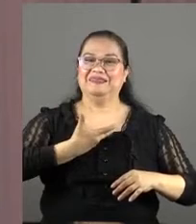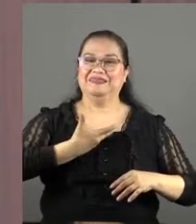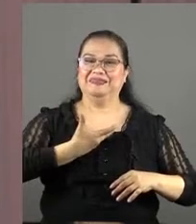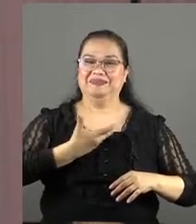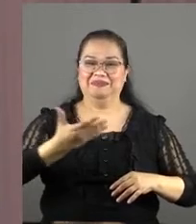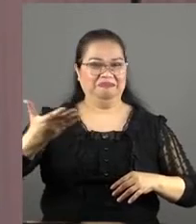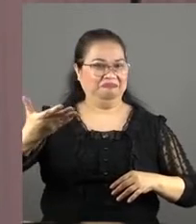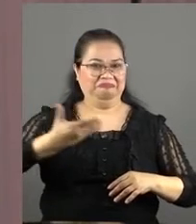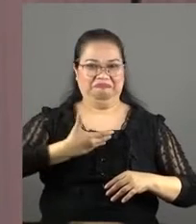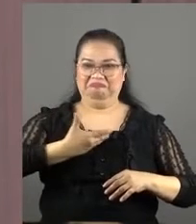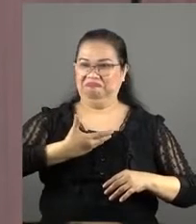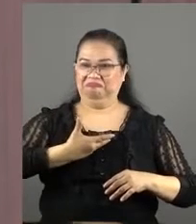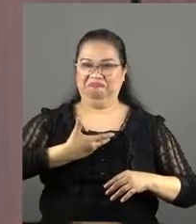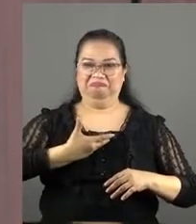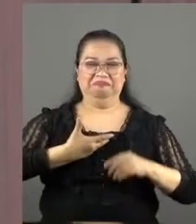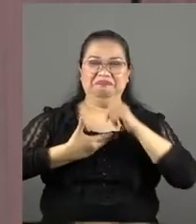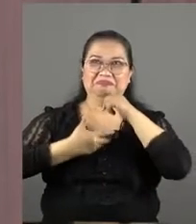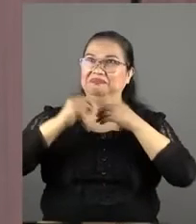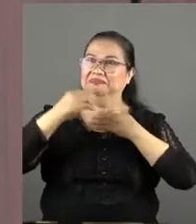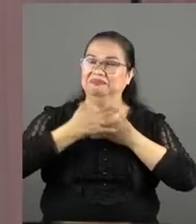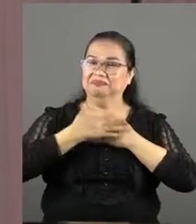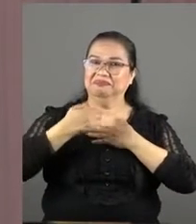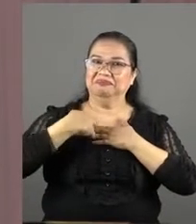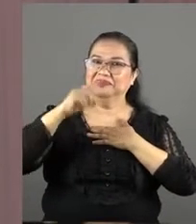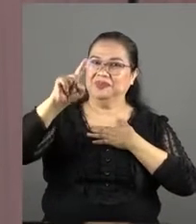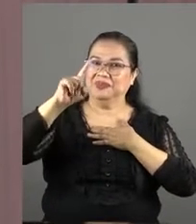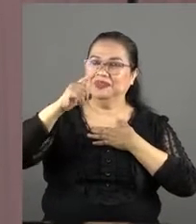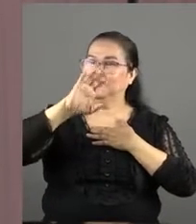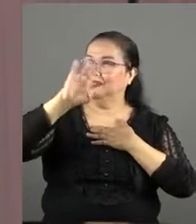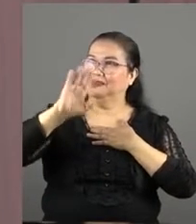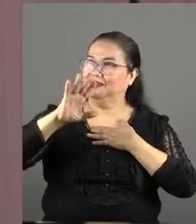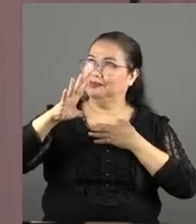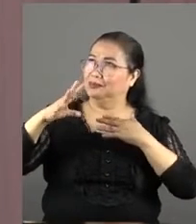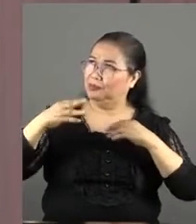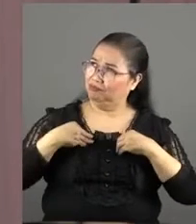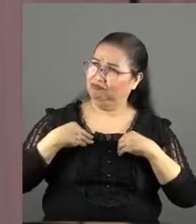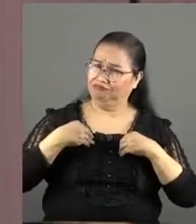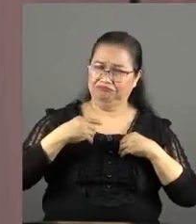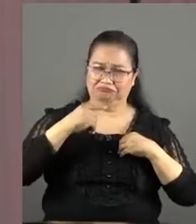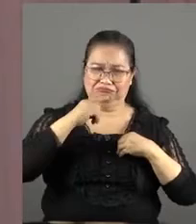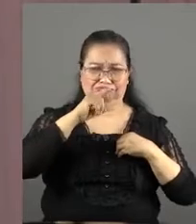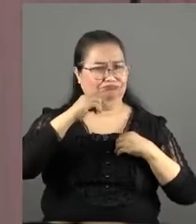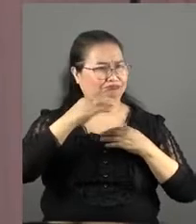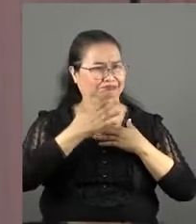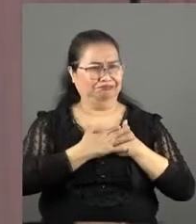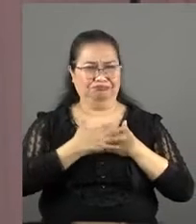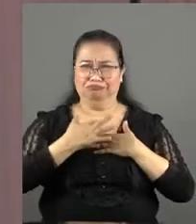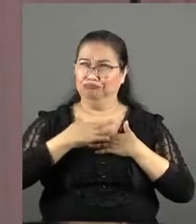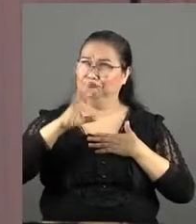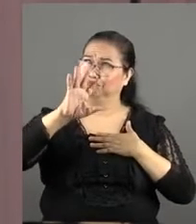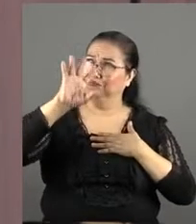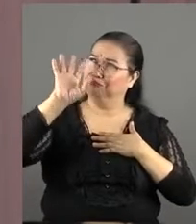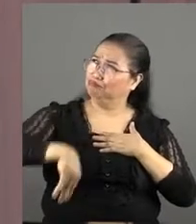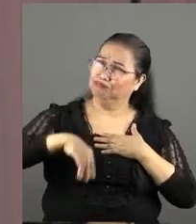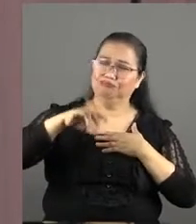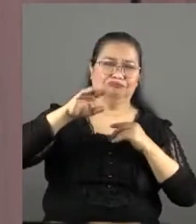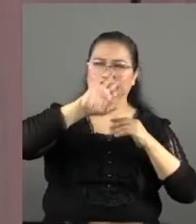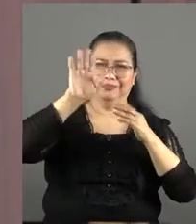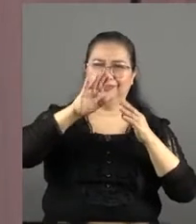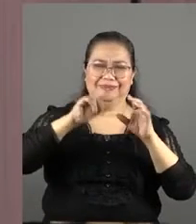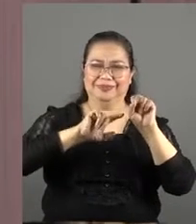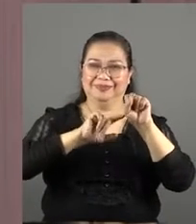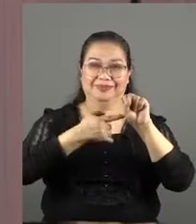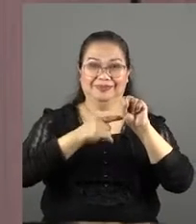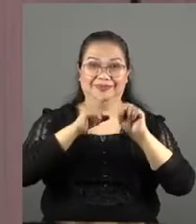When I cannot appreciate grace, it's just one of two things. One, I never really received it. I never began.